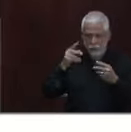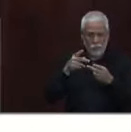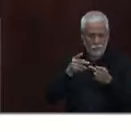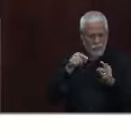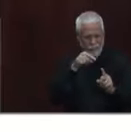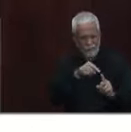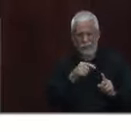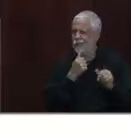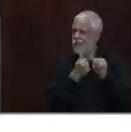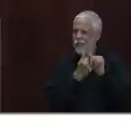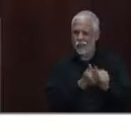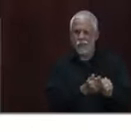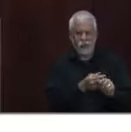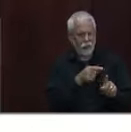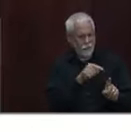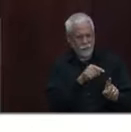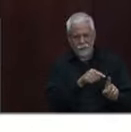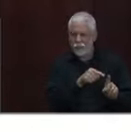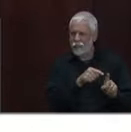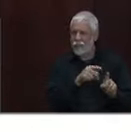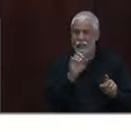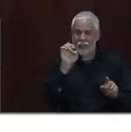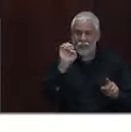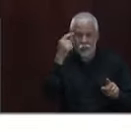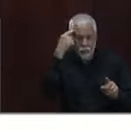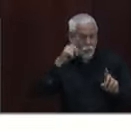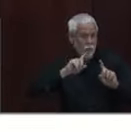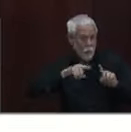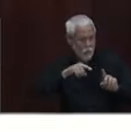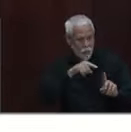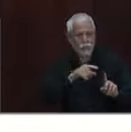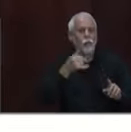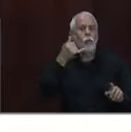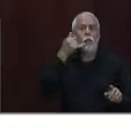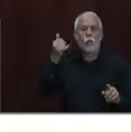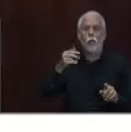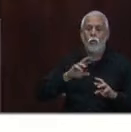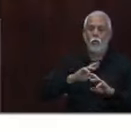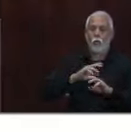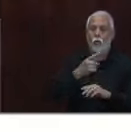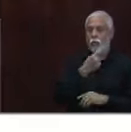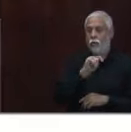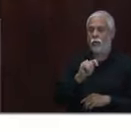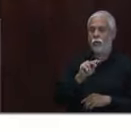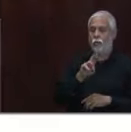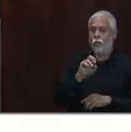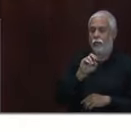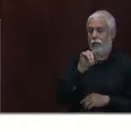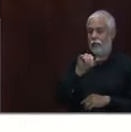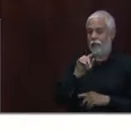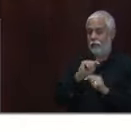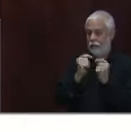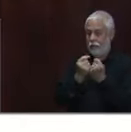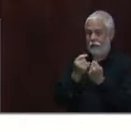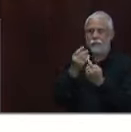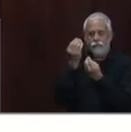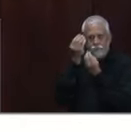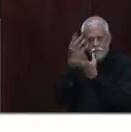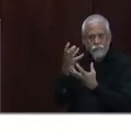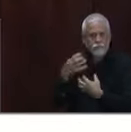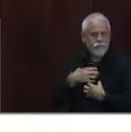are not following current executive orders, you can call the Ready team to log in your